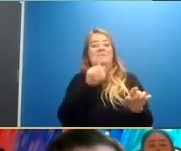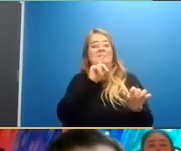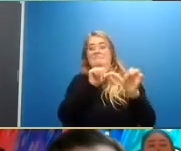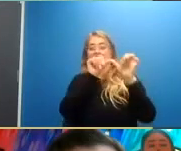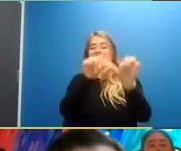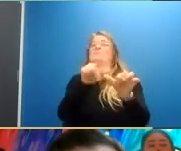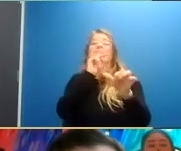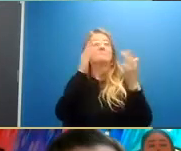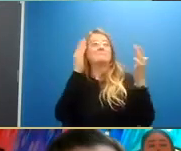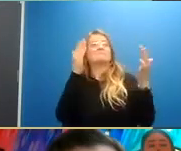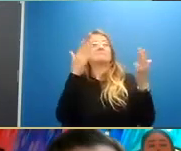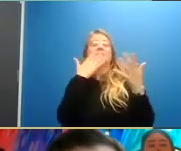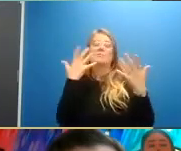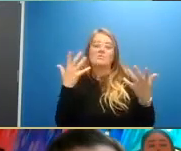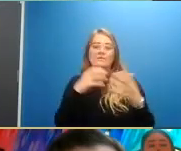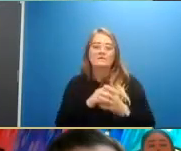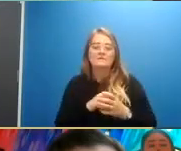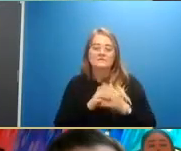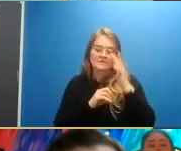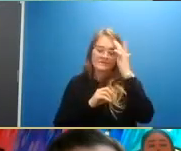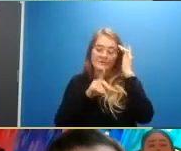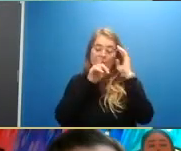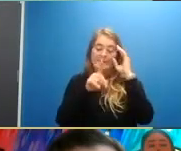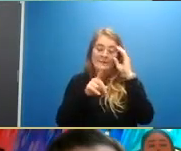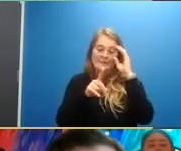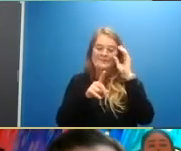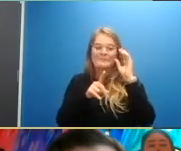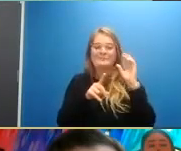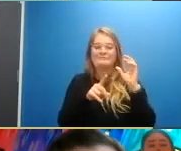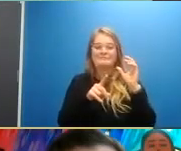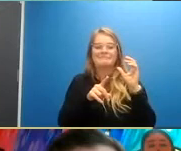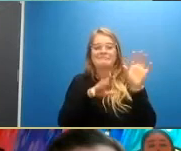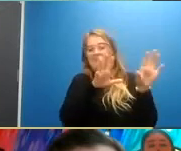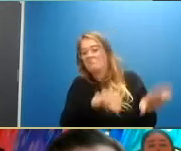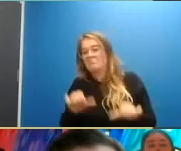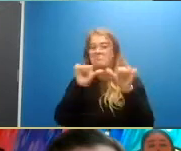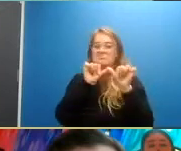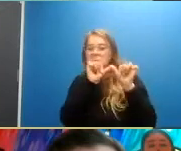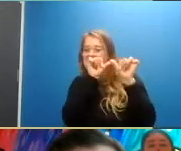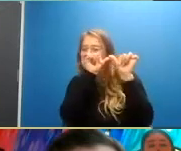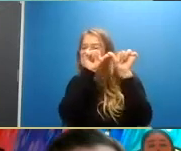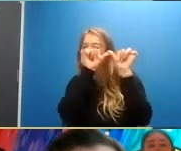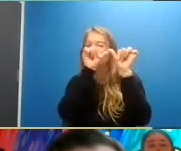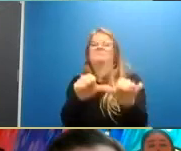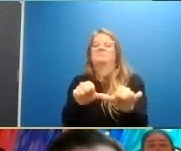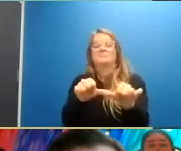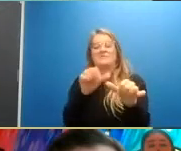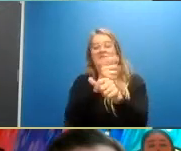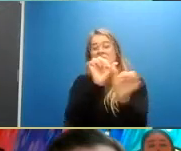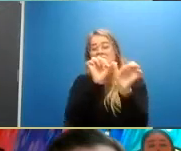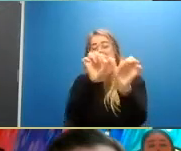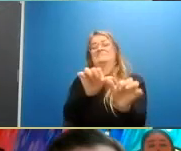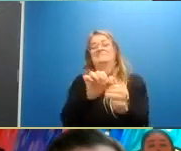you for basically carrying on and holding up the sky, because on a personal level,